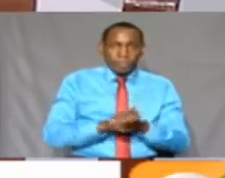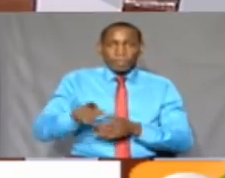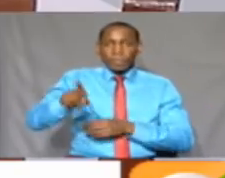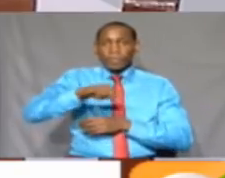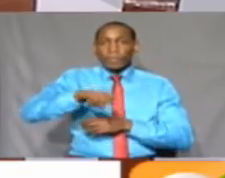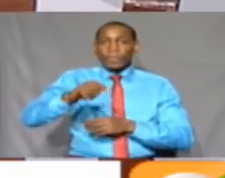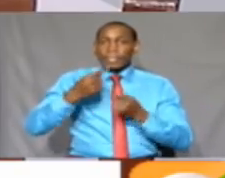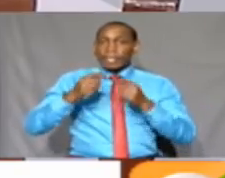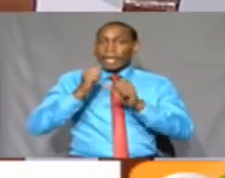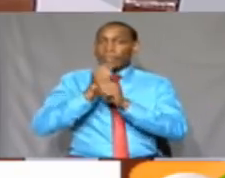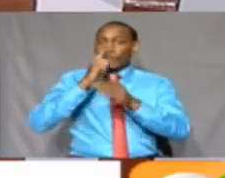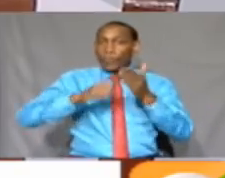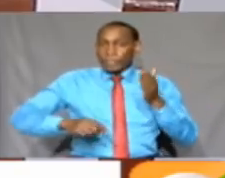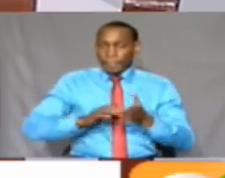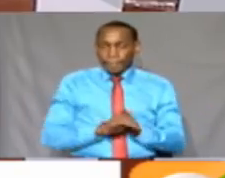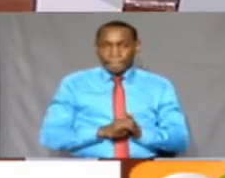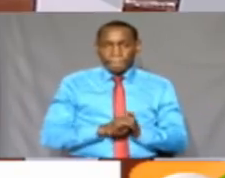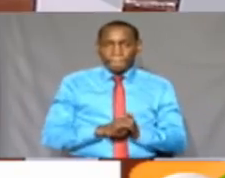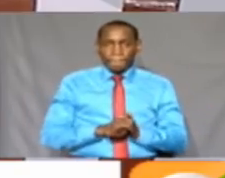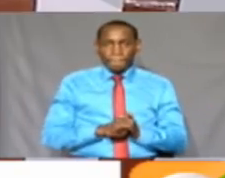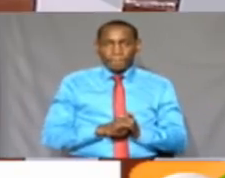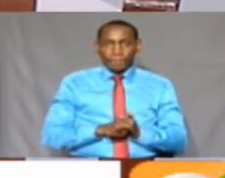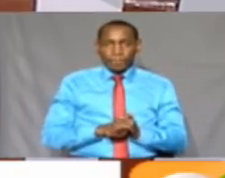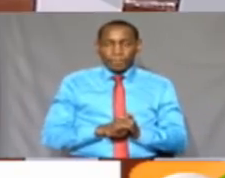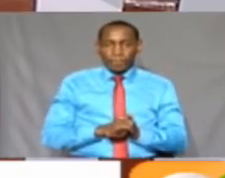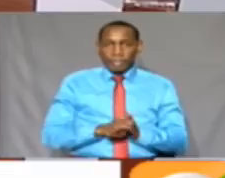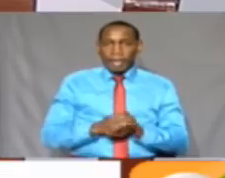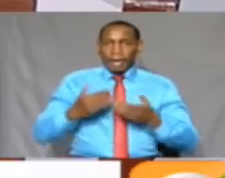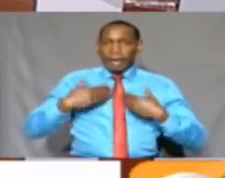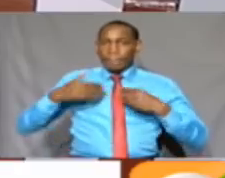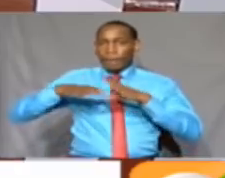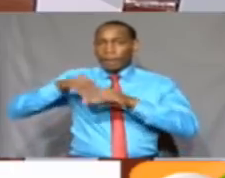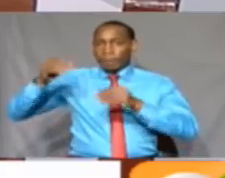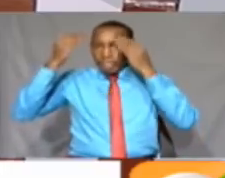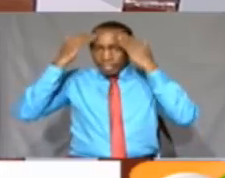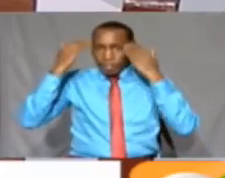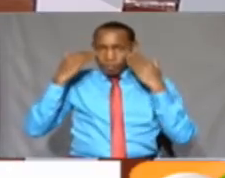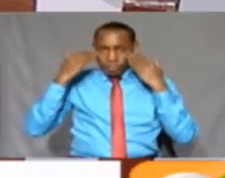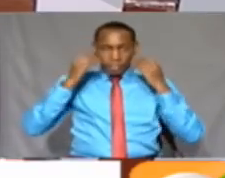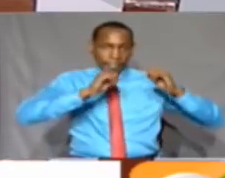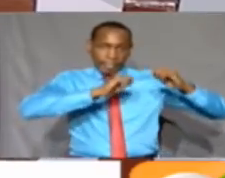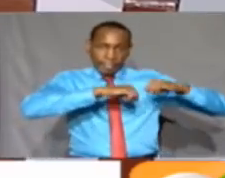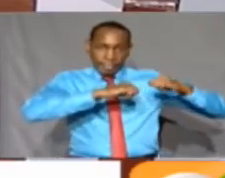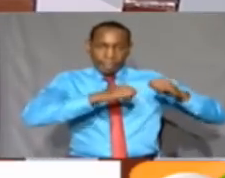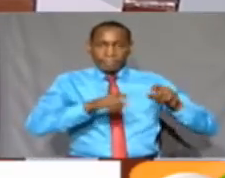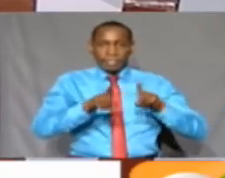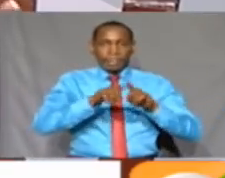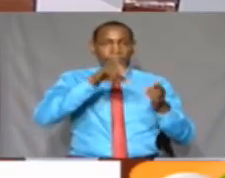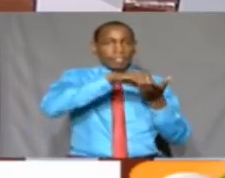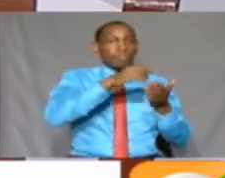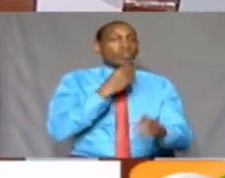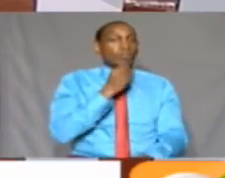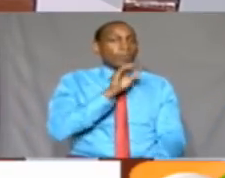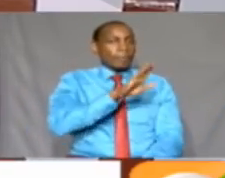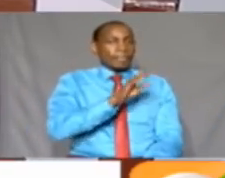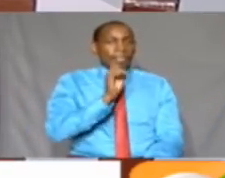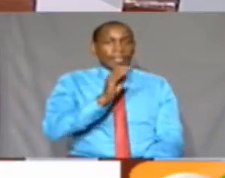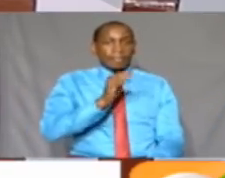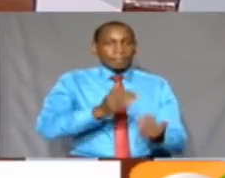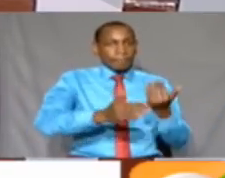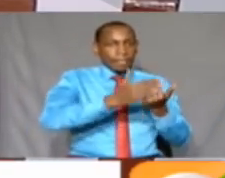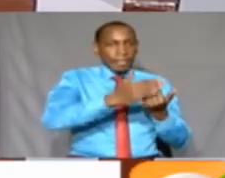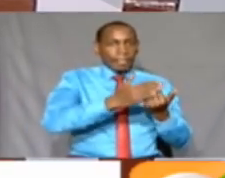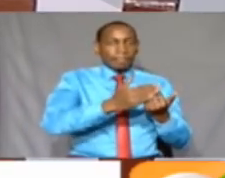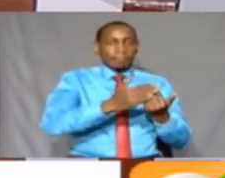do is to try and do out of court settlements. Like in this case, this child, when, if he's treated as a child in need of